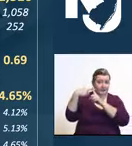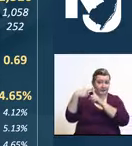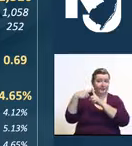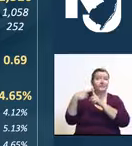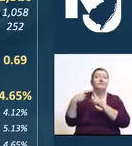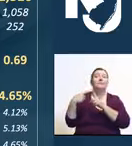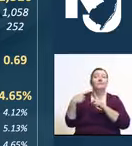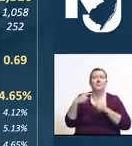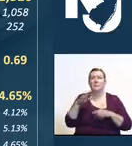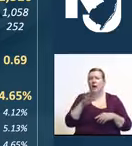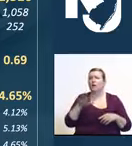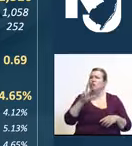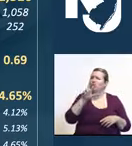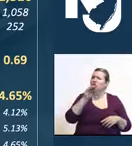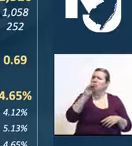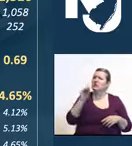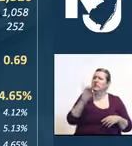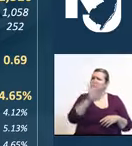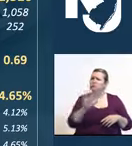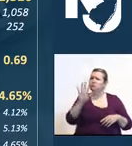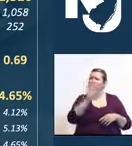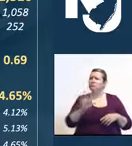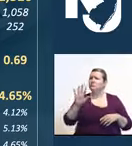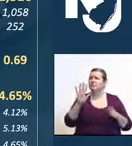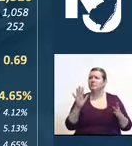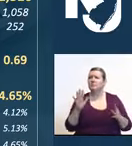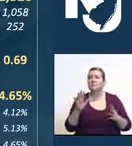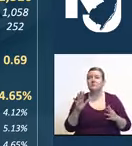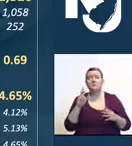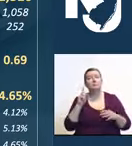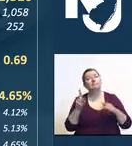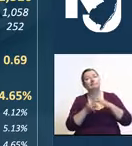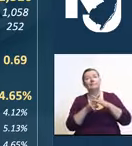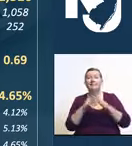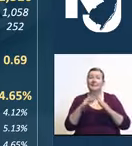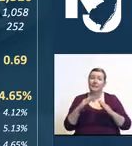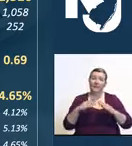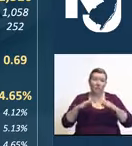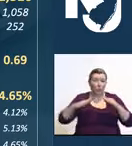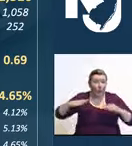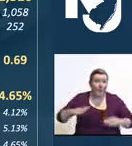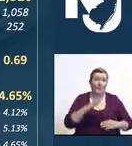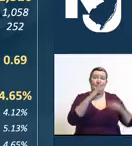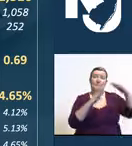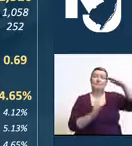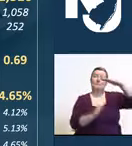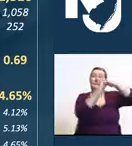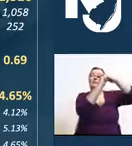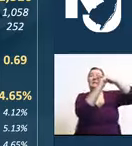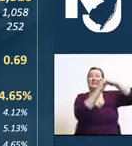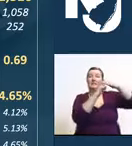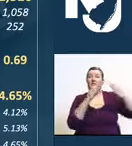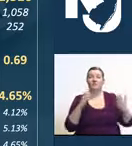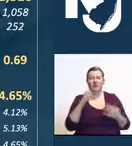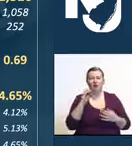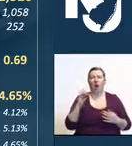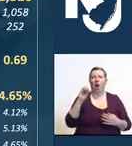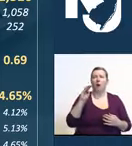around 3%. A reminder that during the peak of the Omicron, positivity was just